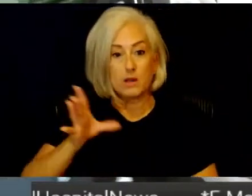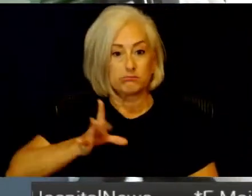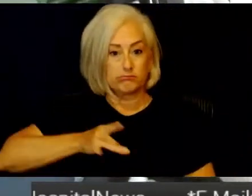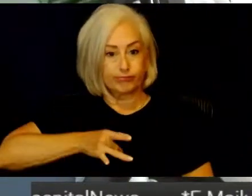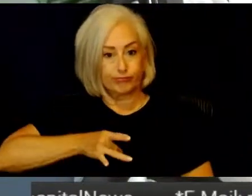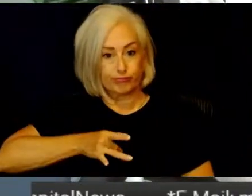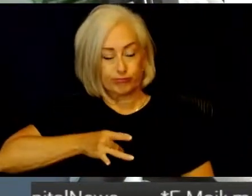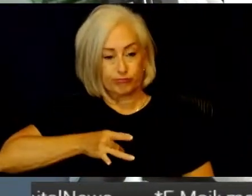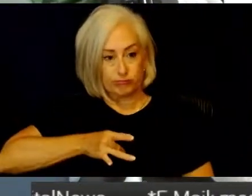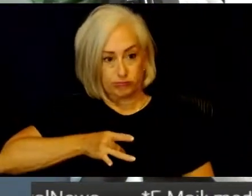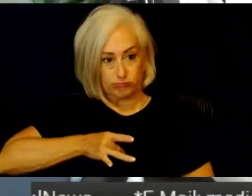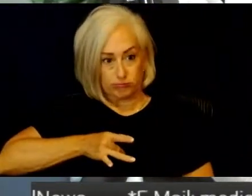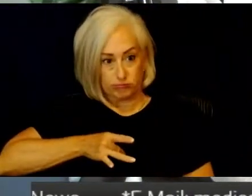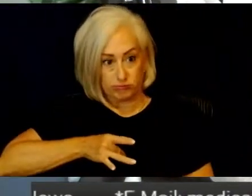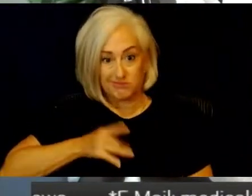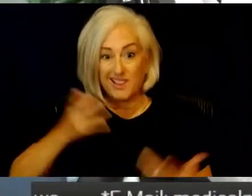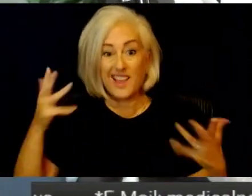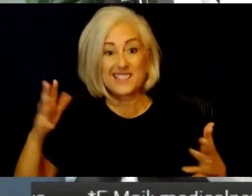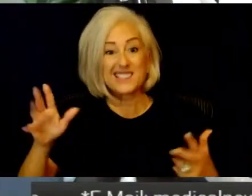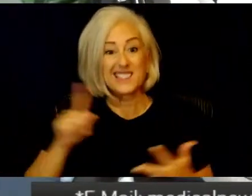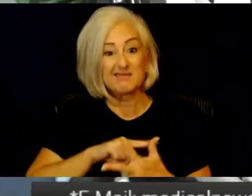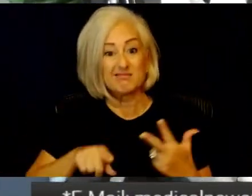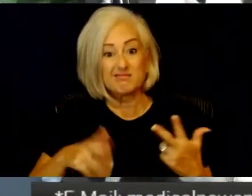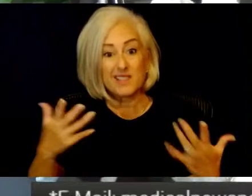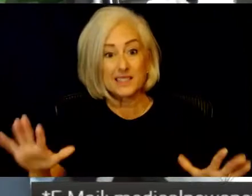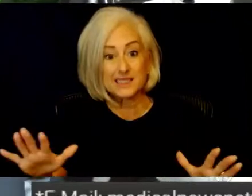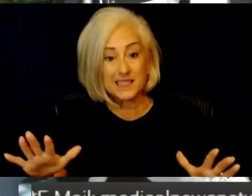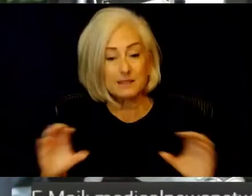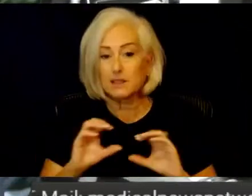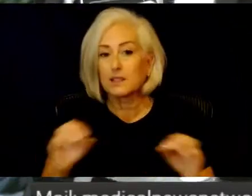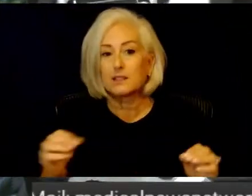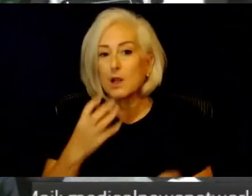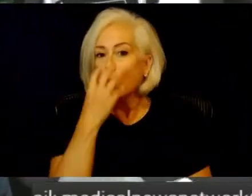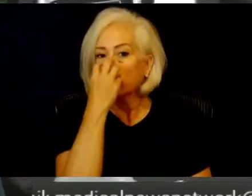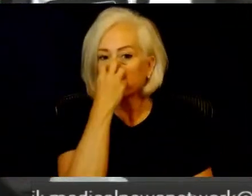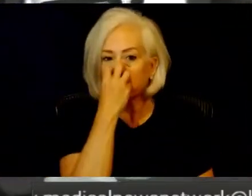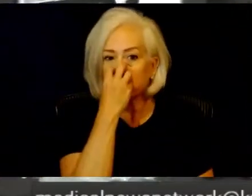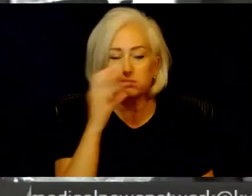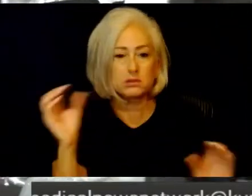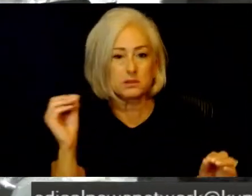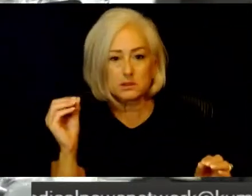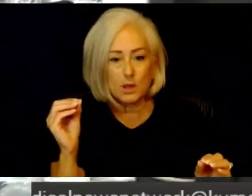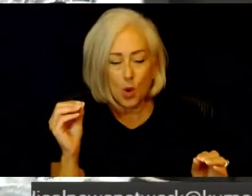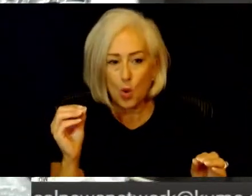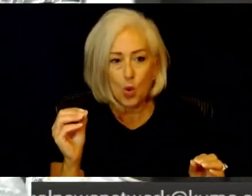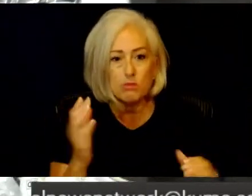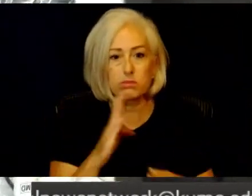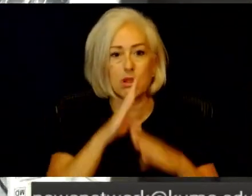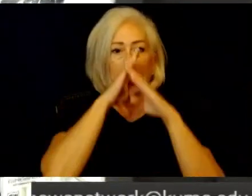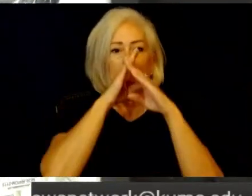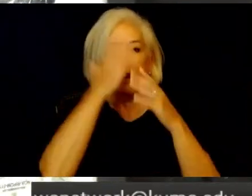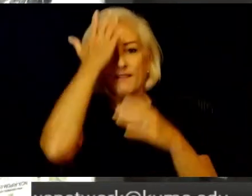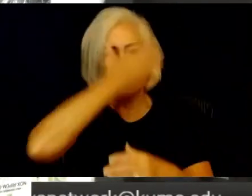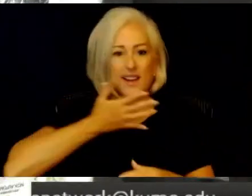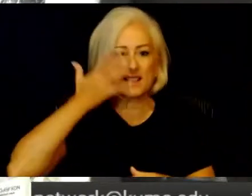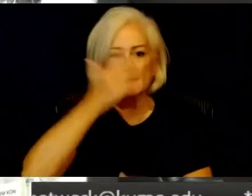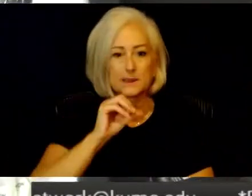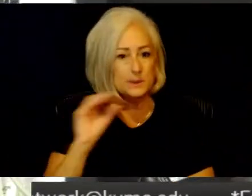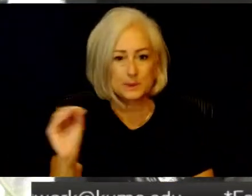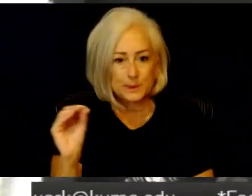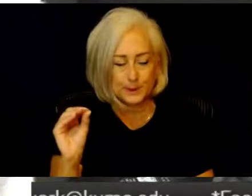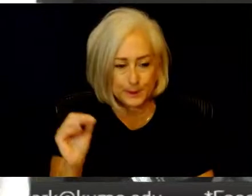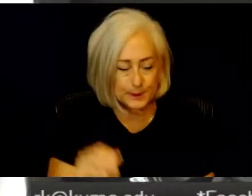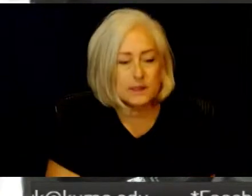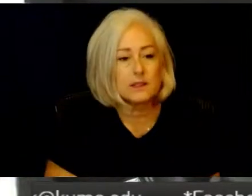sticks on there, and that's it. There is no device there then on the nose, nothing obstructing your face, and you just